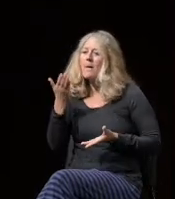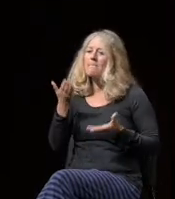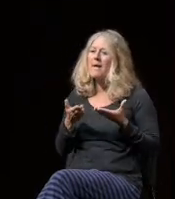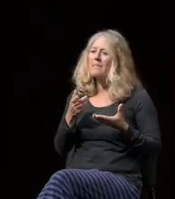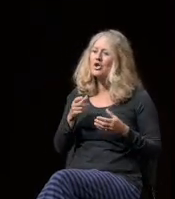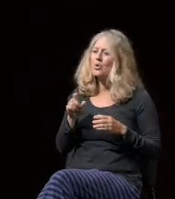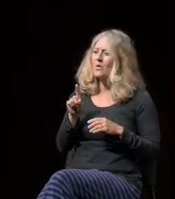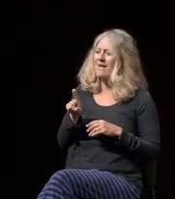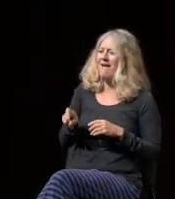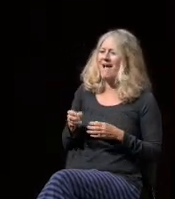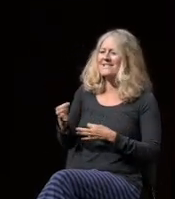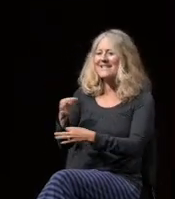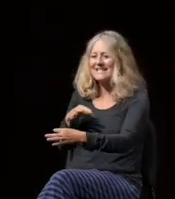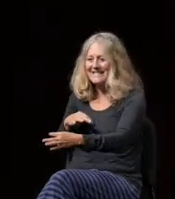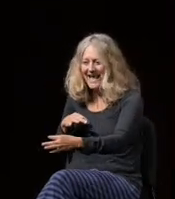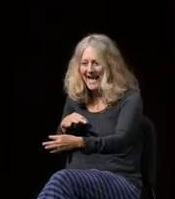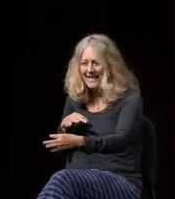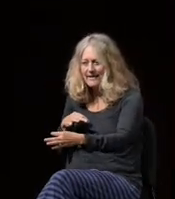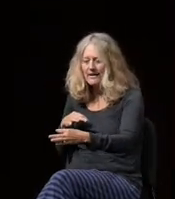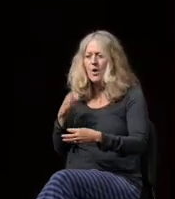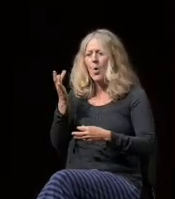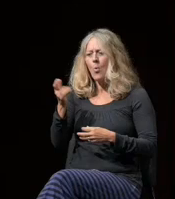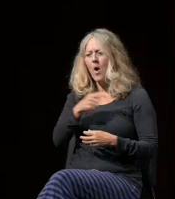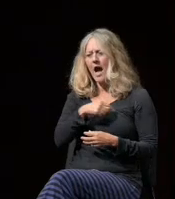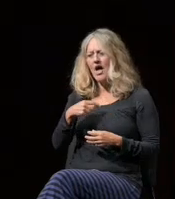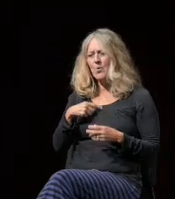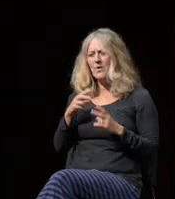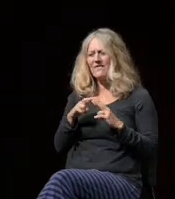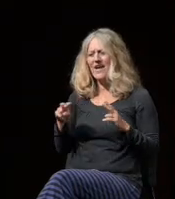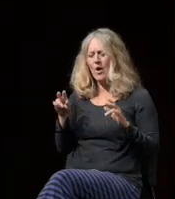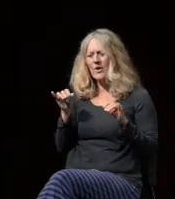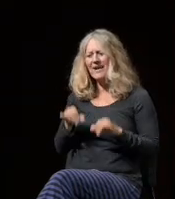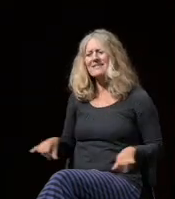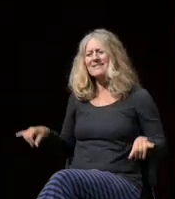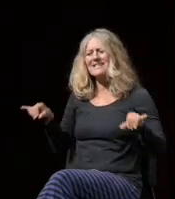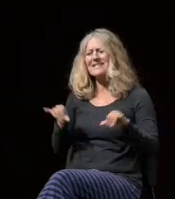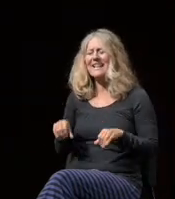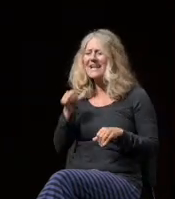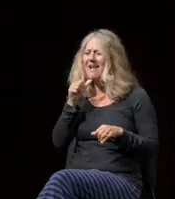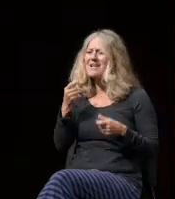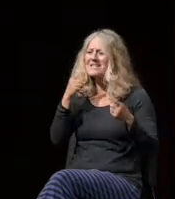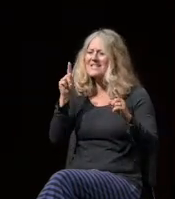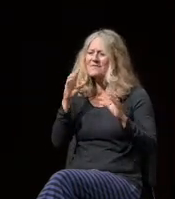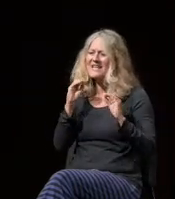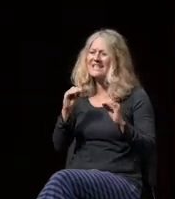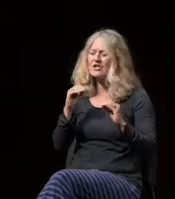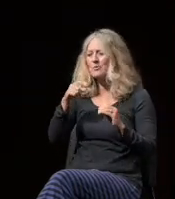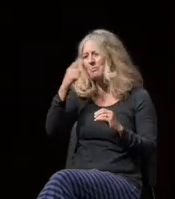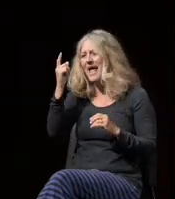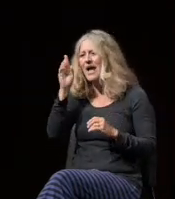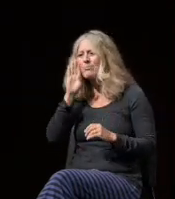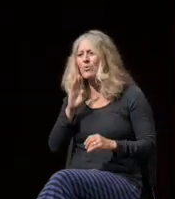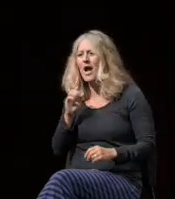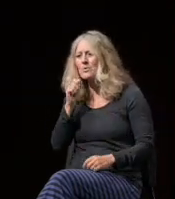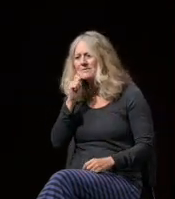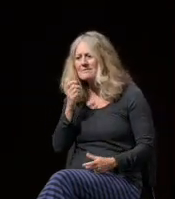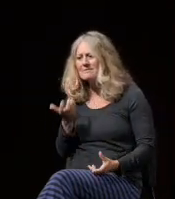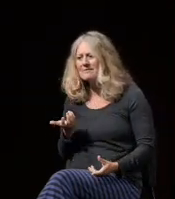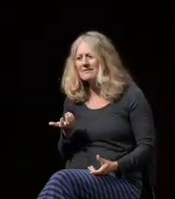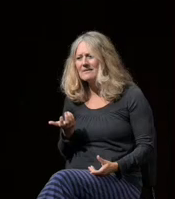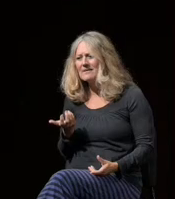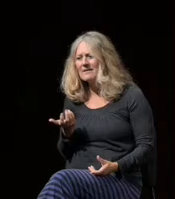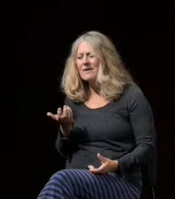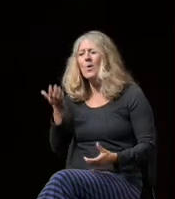ask, why are we so consistently unsuccessful in teaching black and brown students? Why are we